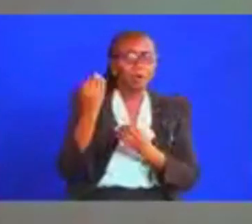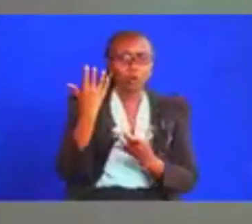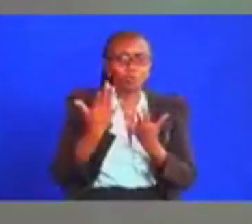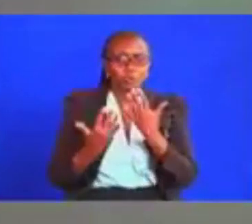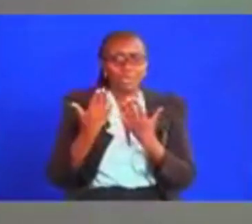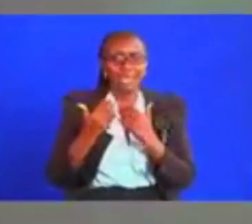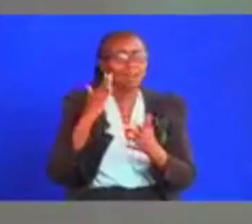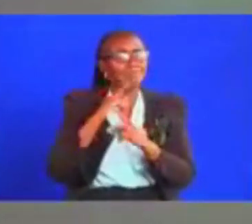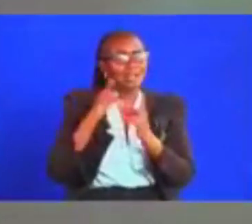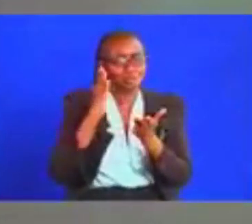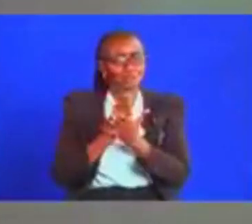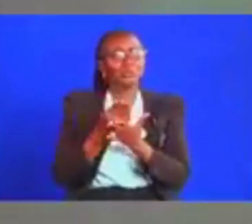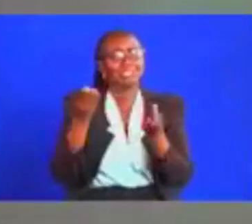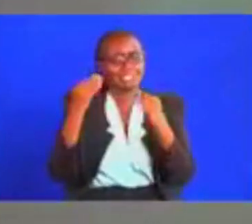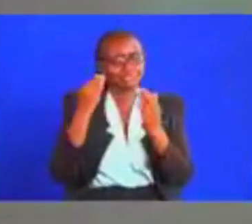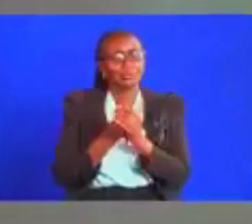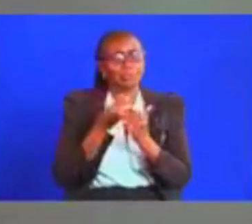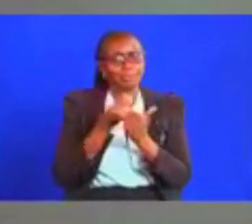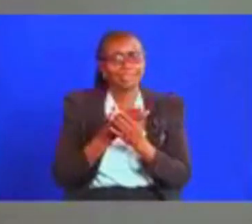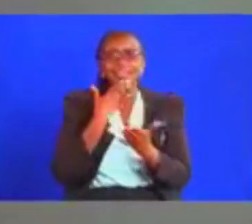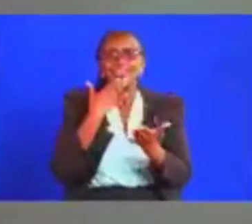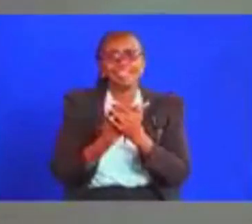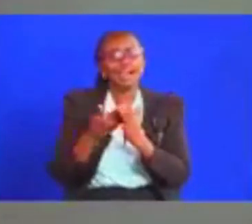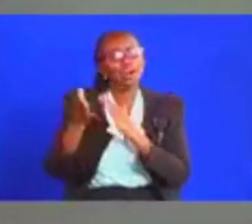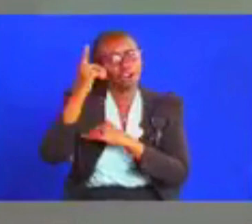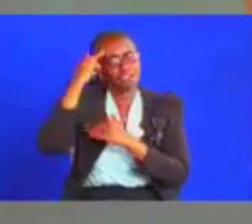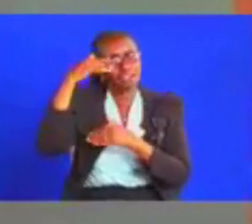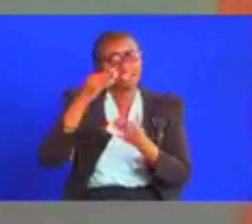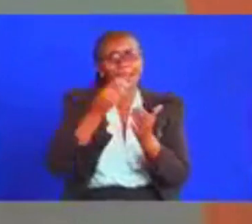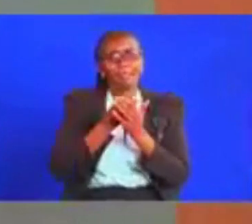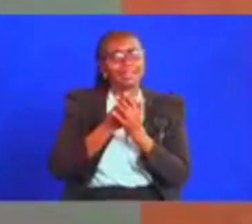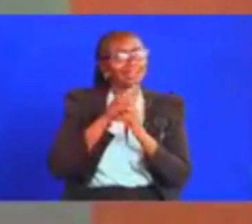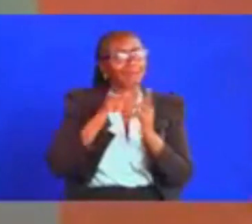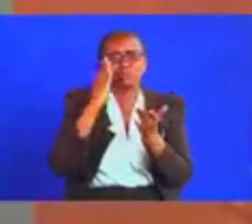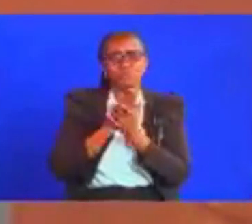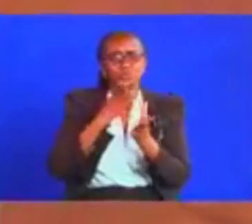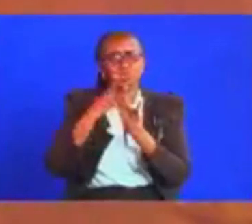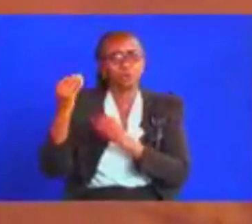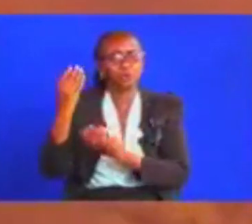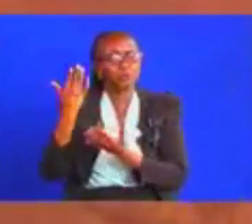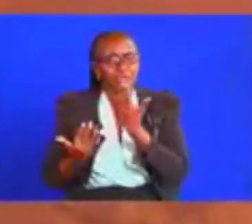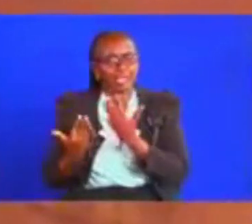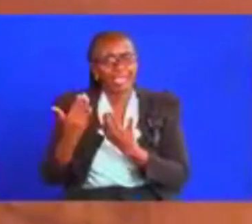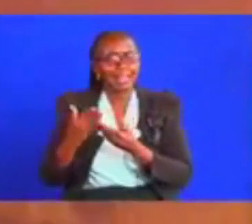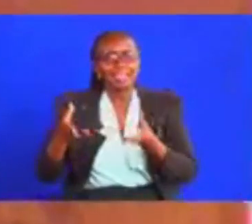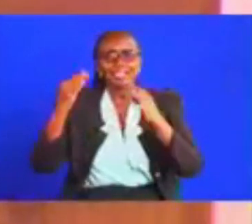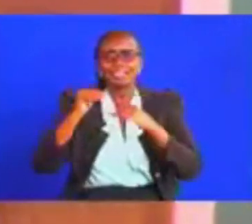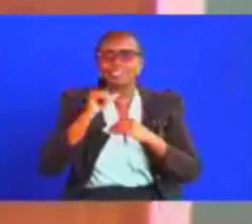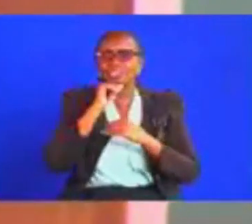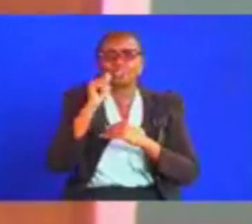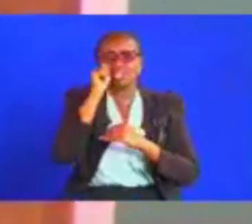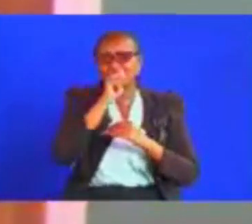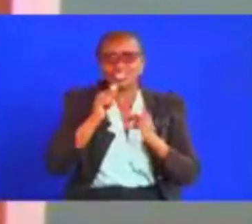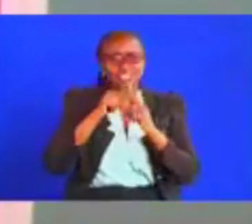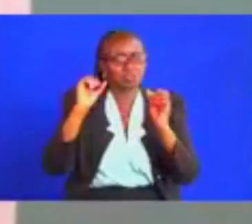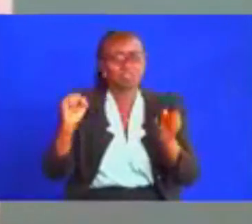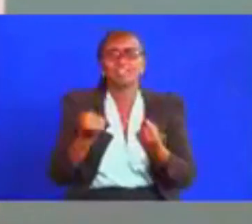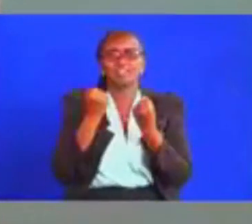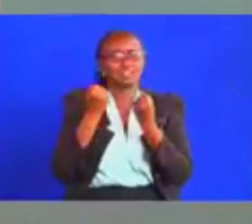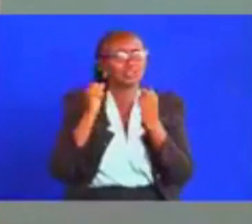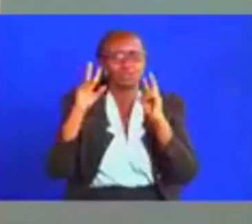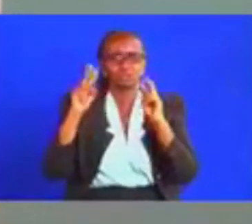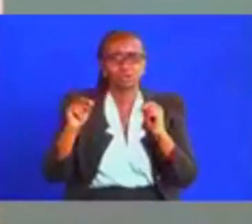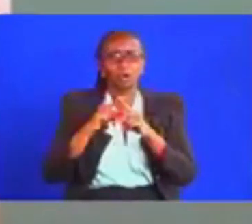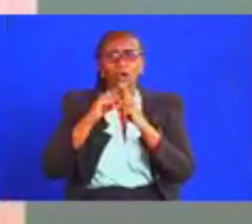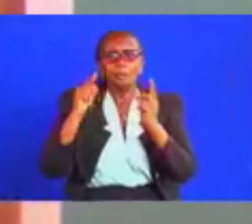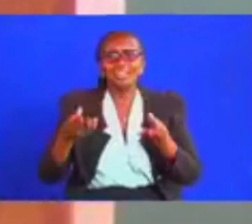are giving you money. Thank God for their money, but they are still going to hell. Giving is not the secret to salvation. No, giving